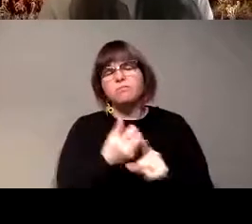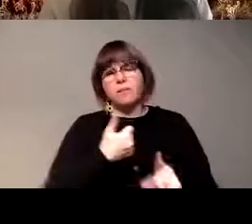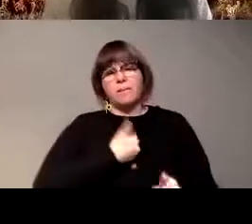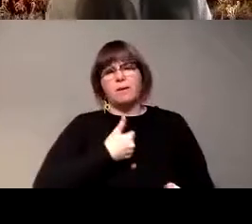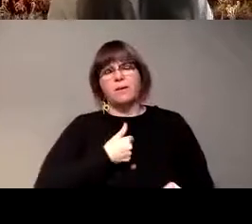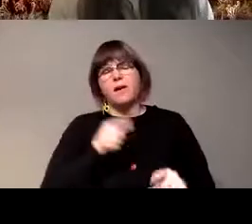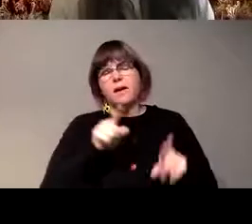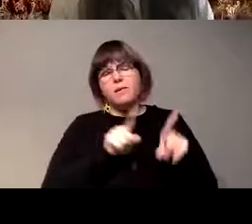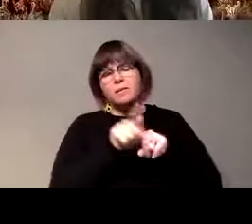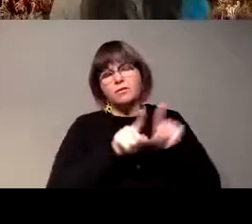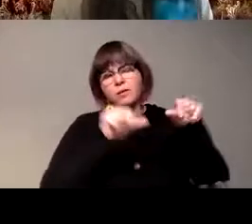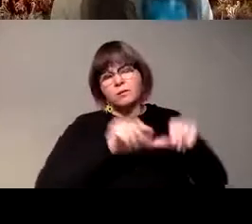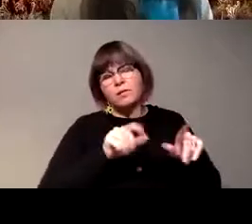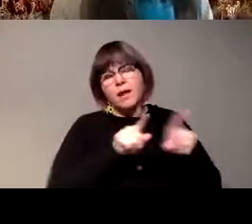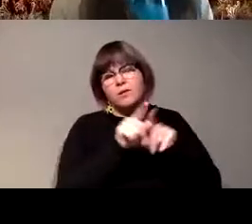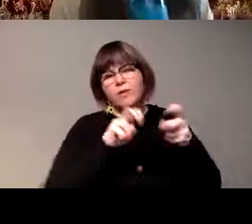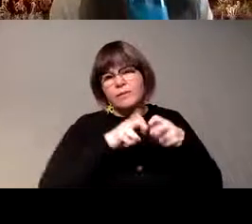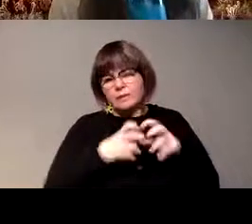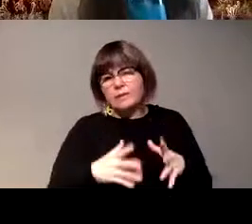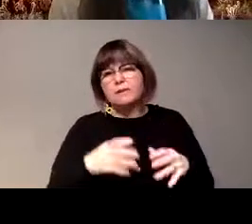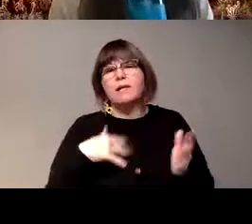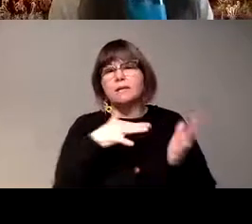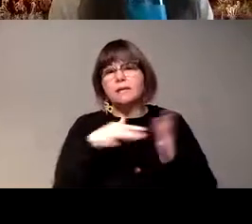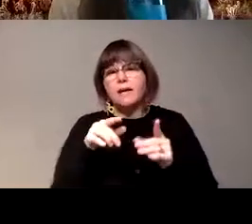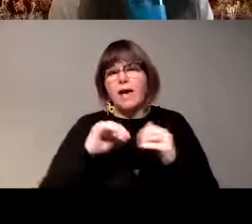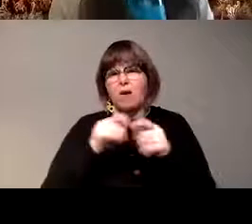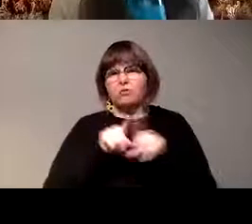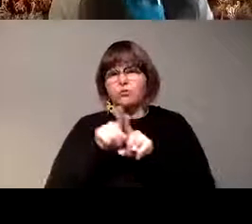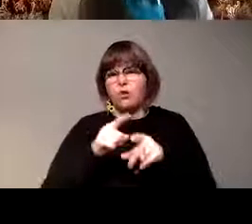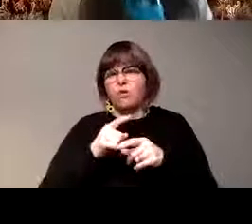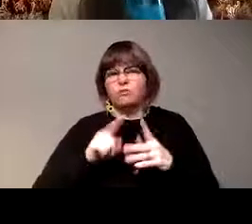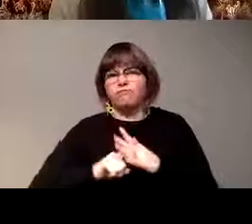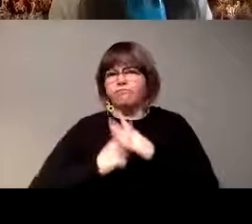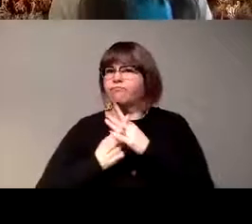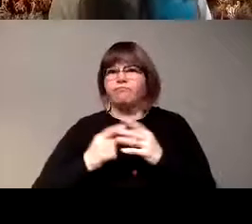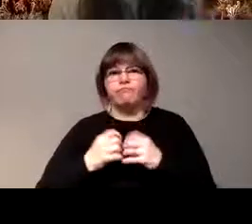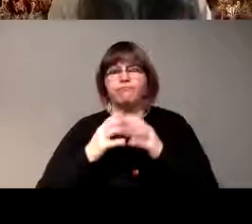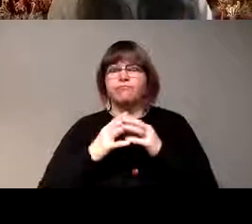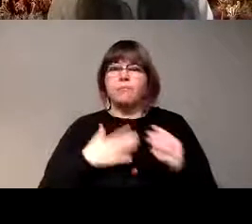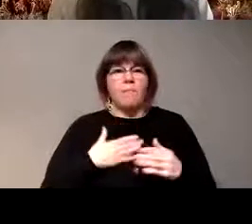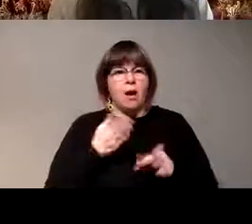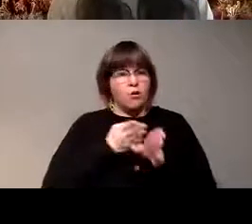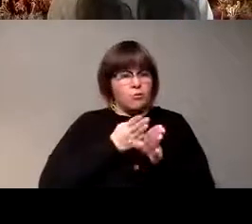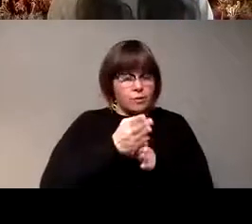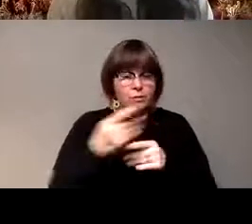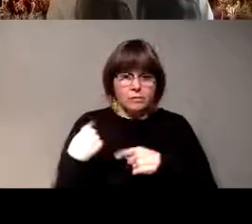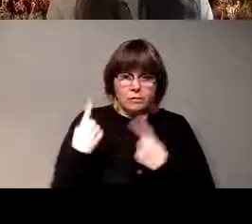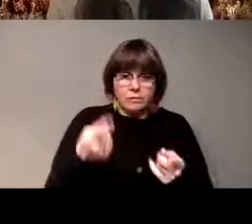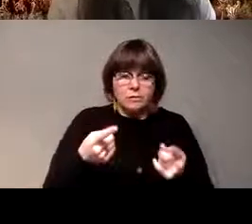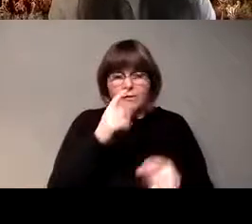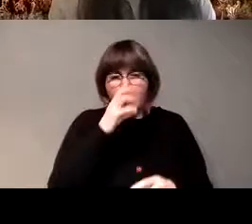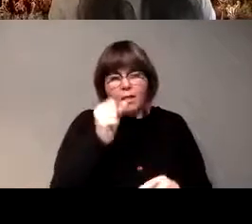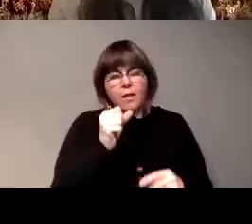an astronomer or astrophysicist who studies how stars form. And throughout my career, I've been interested in